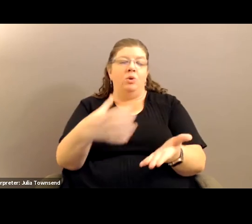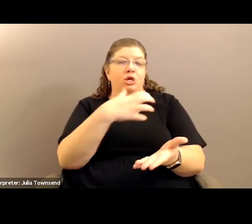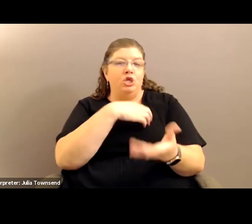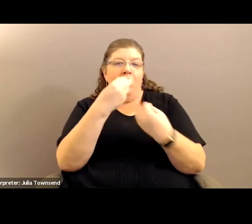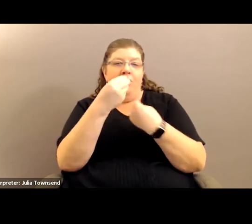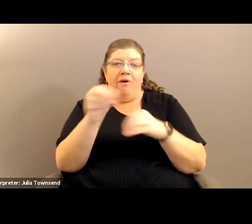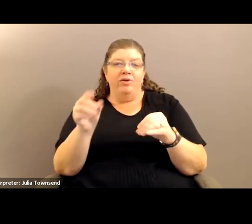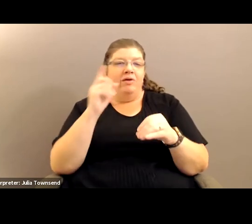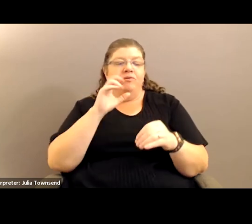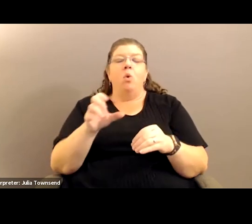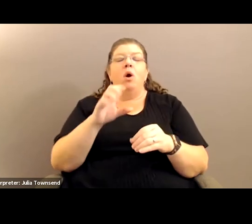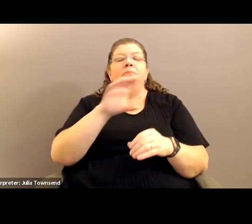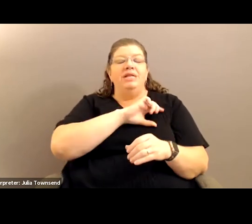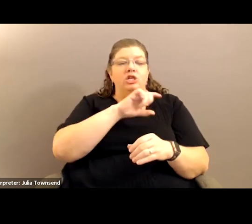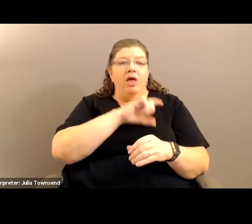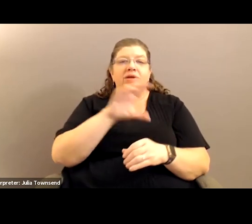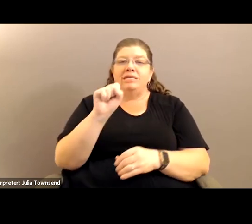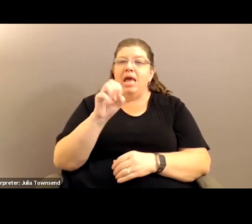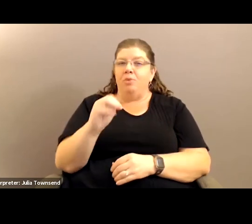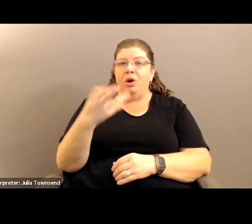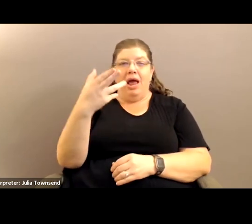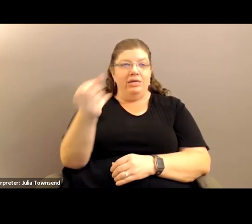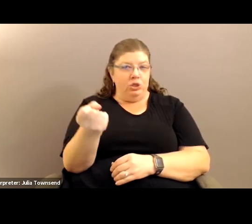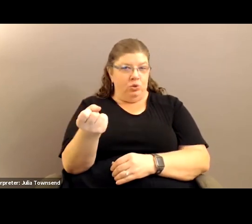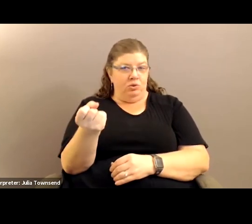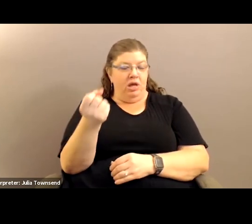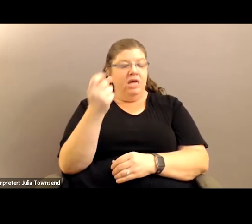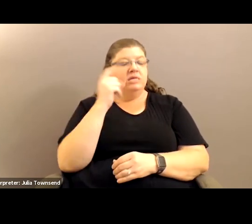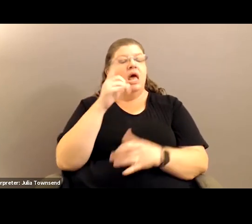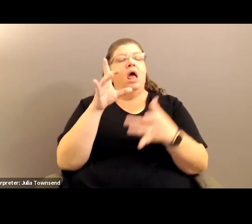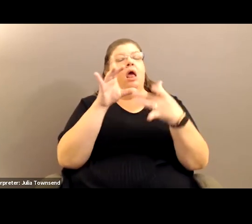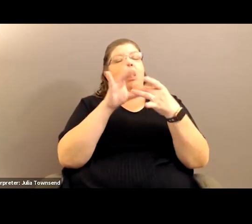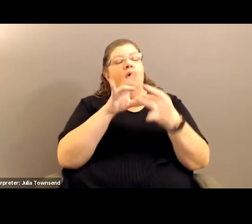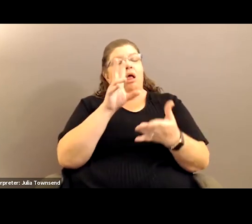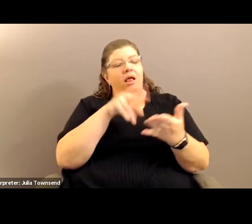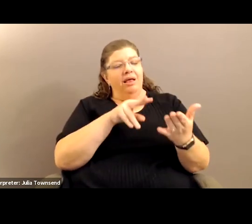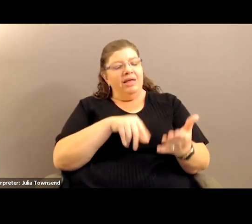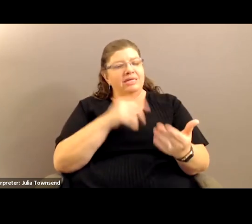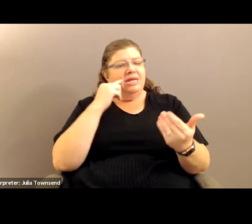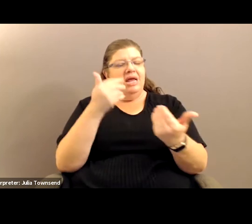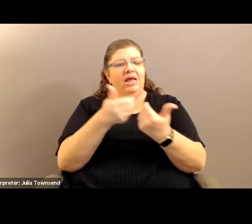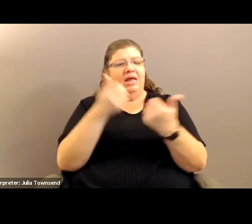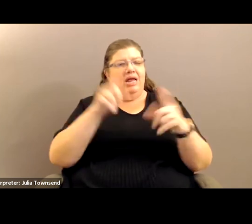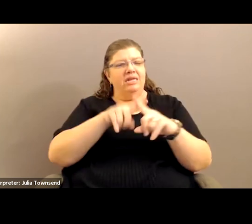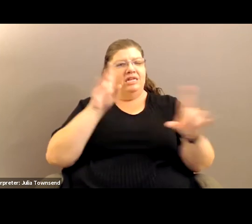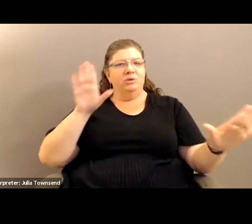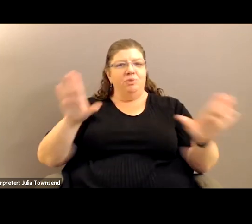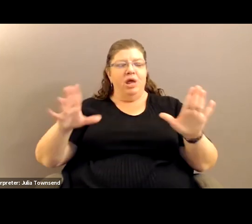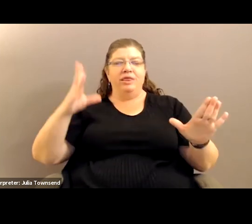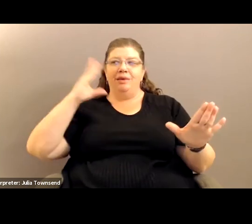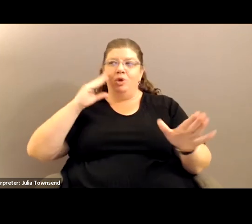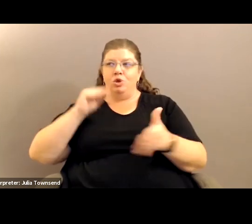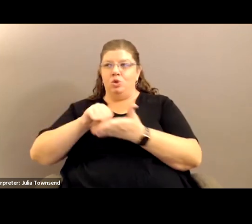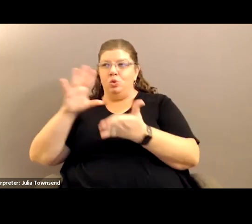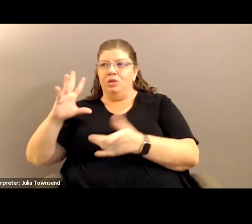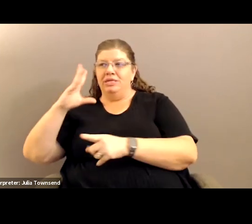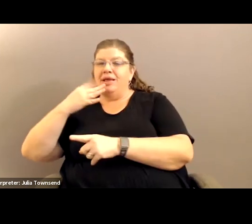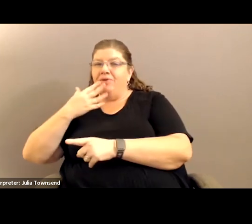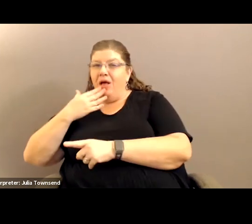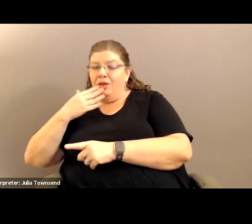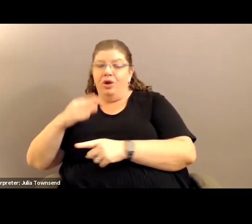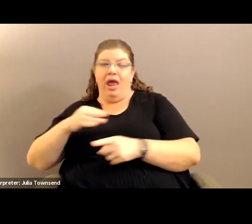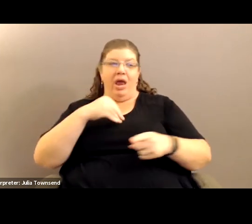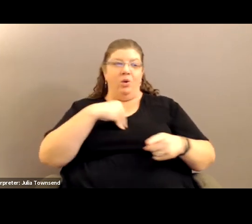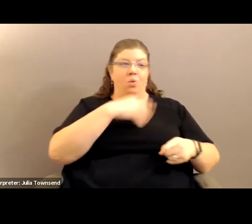officer at san marcos high school as i look at the student testimonies i see a disparity between the experiences of students of color and white students like